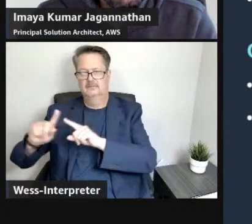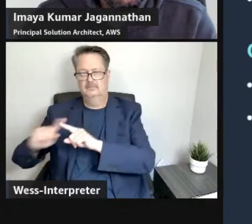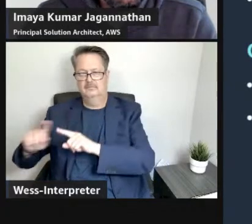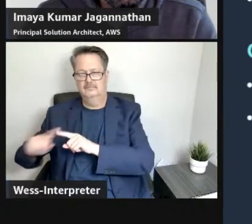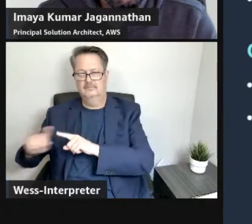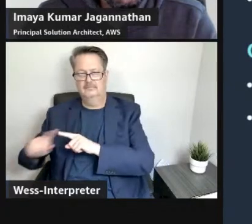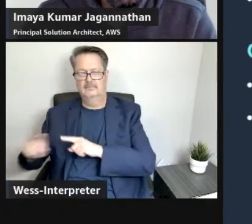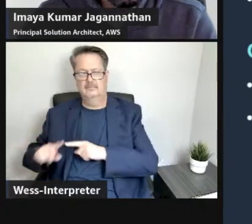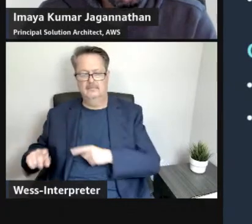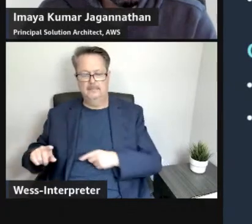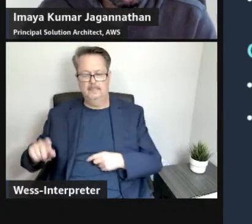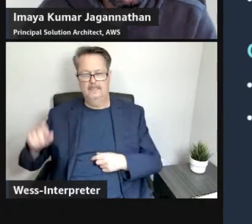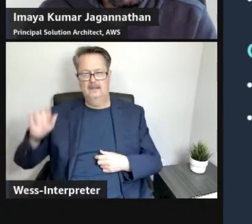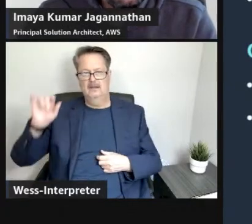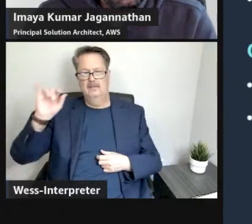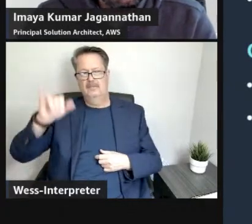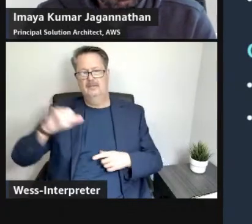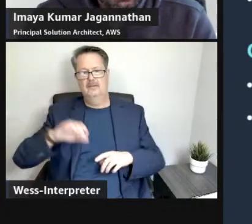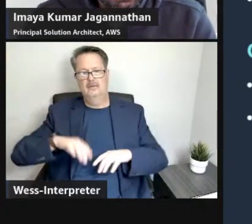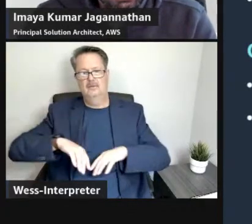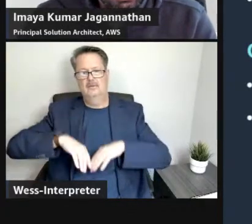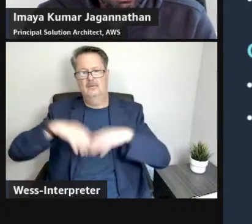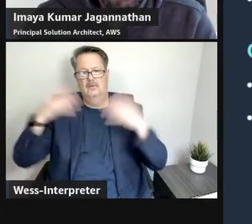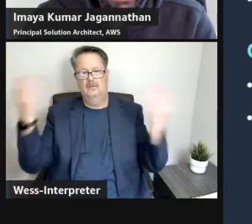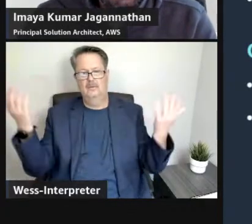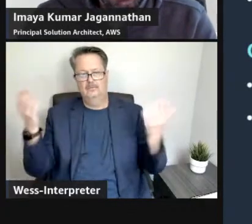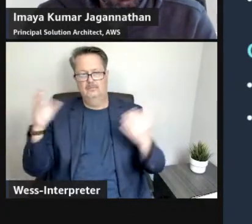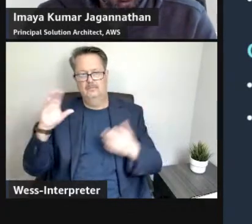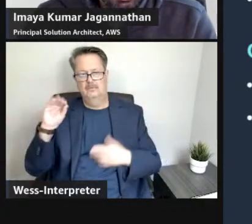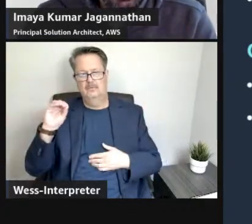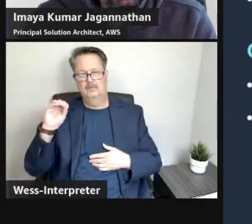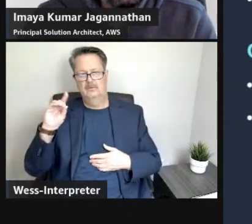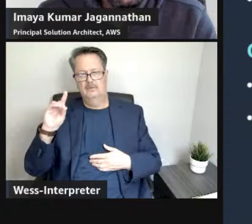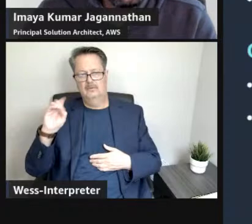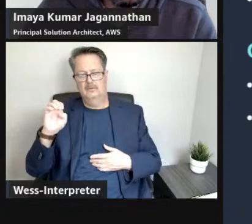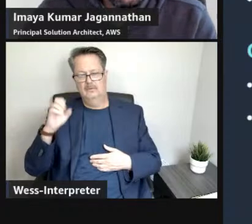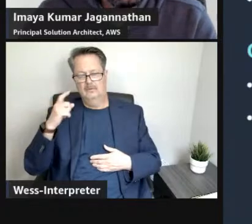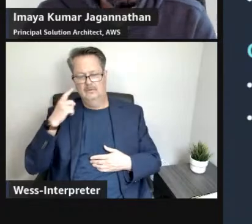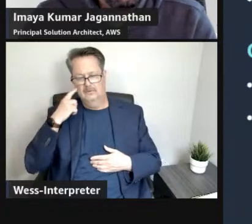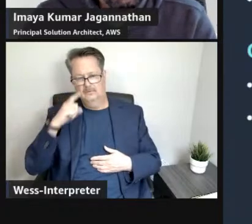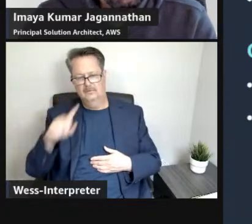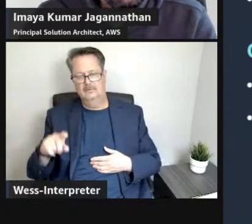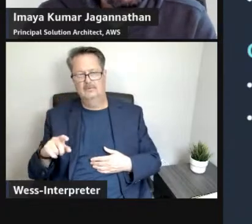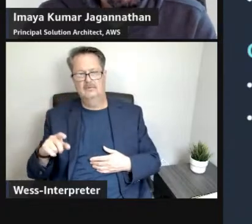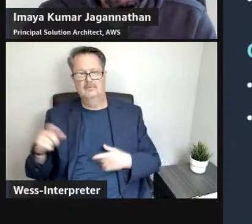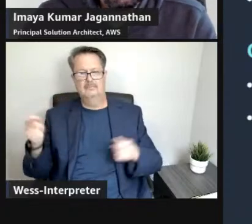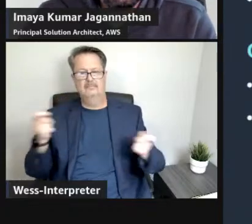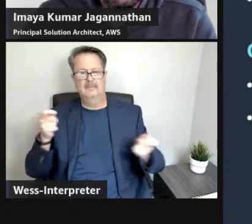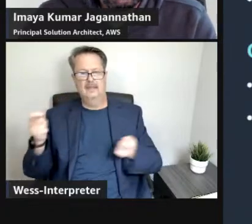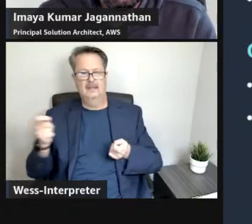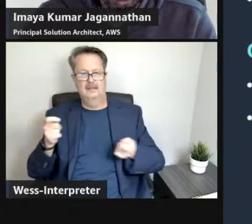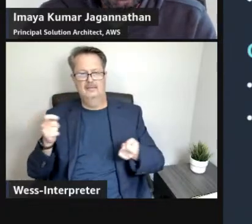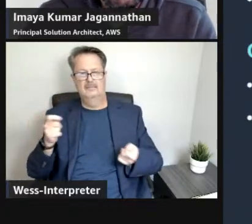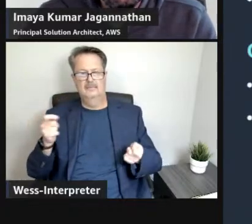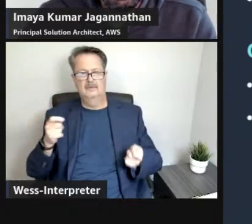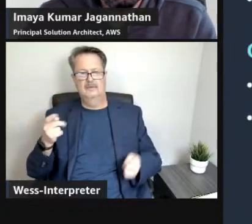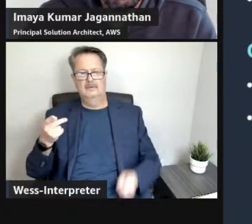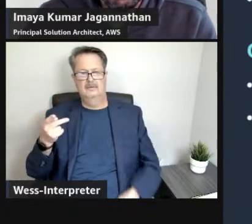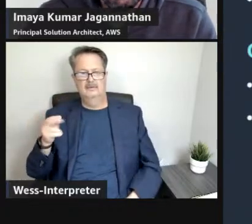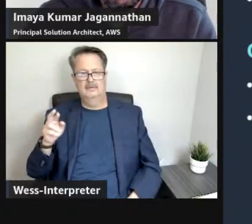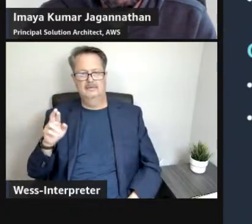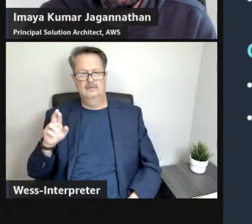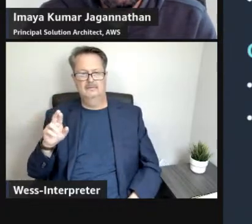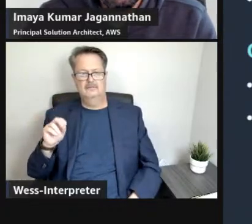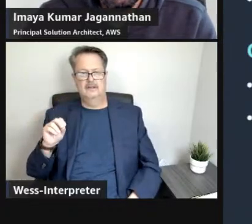The OpenTelemetry collector also supports the OpAmp protocol, or the Open Agent Management Protocol. This protocol allows you to